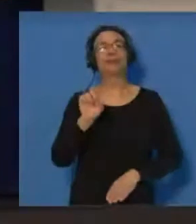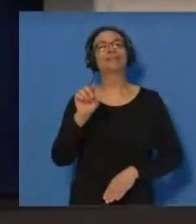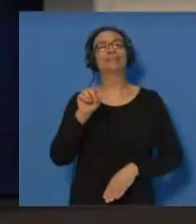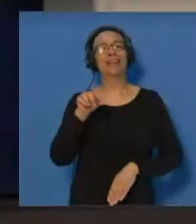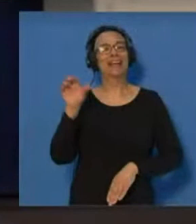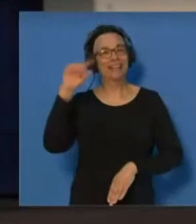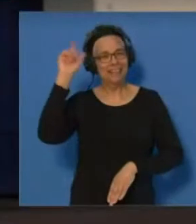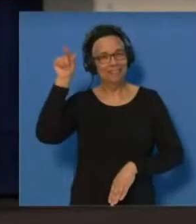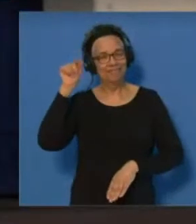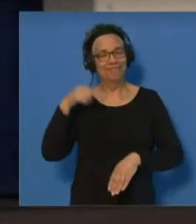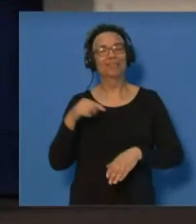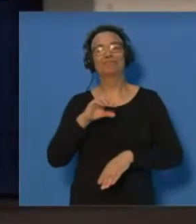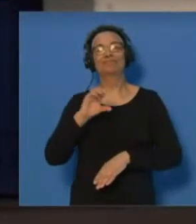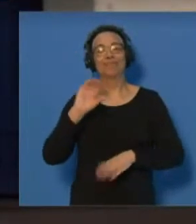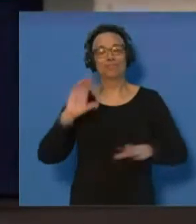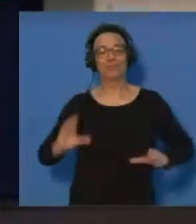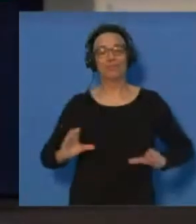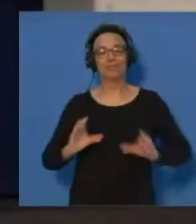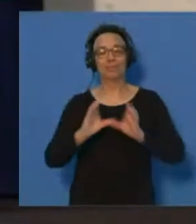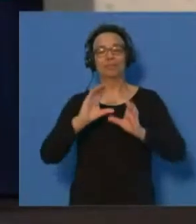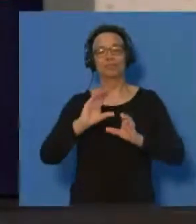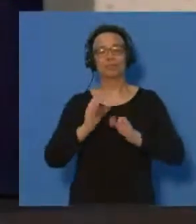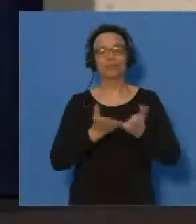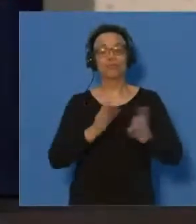gov.bm. Critical services at